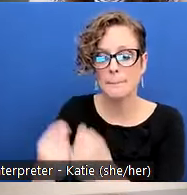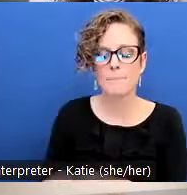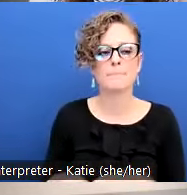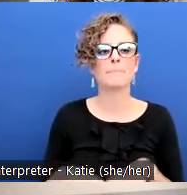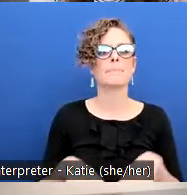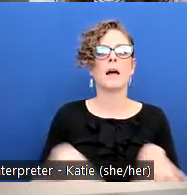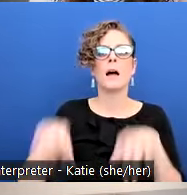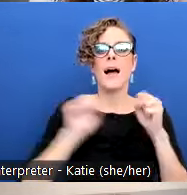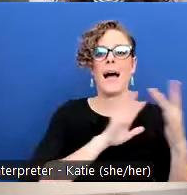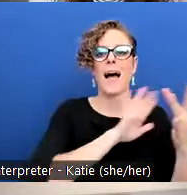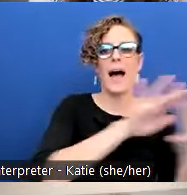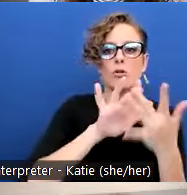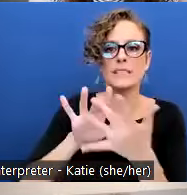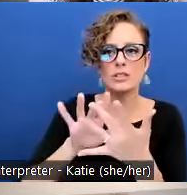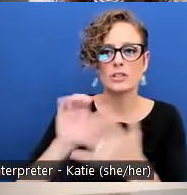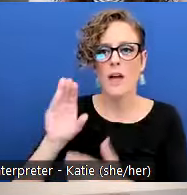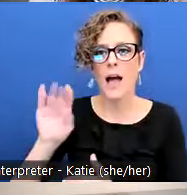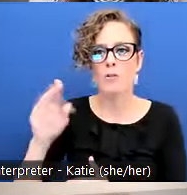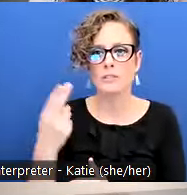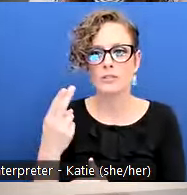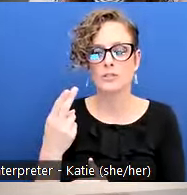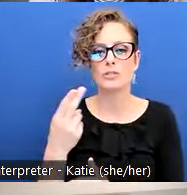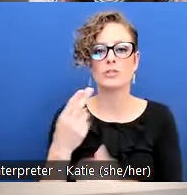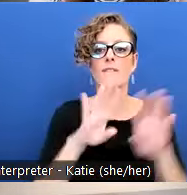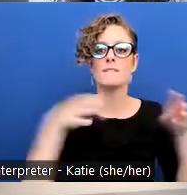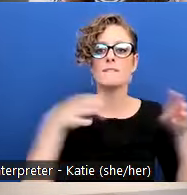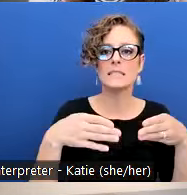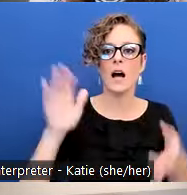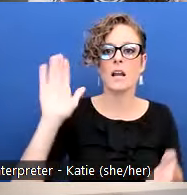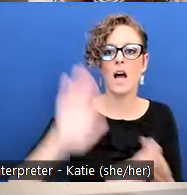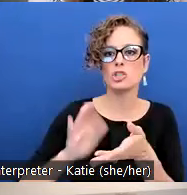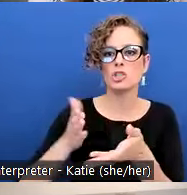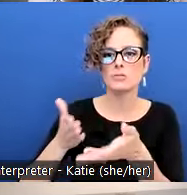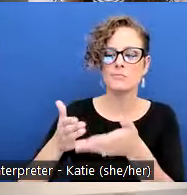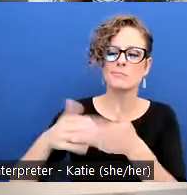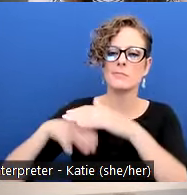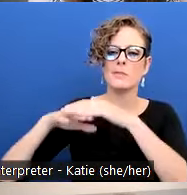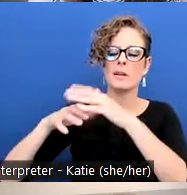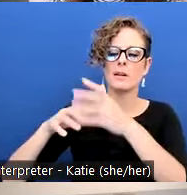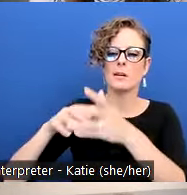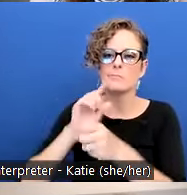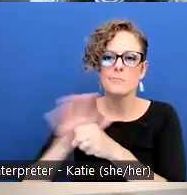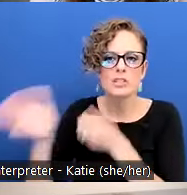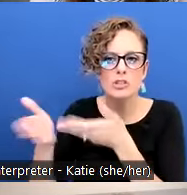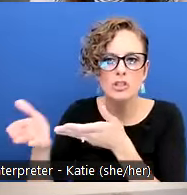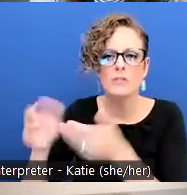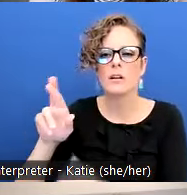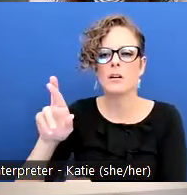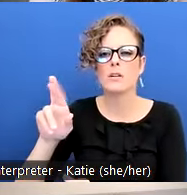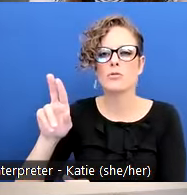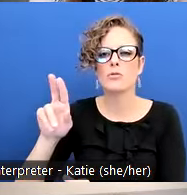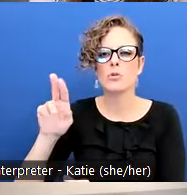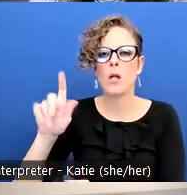communities with a focus on underserved and rural communities, and also developing some best practices for